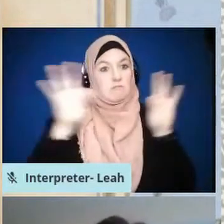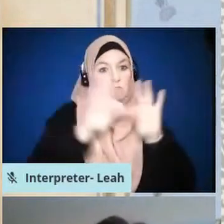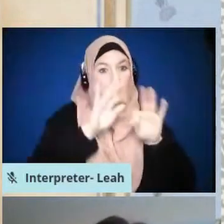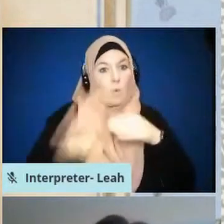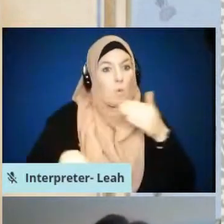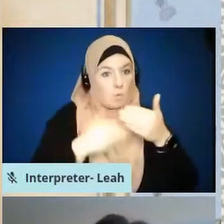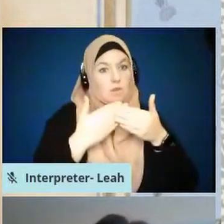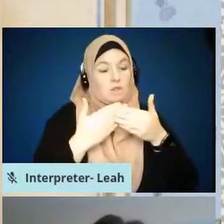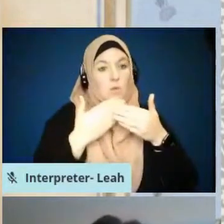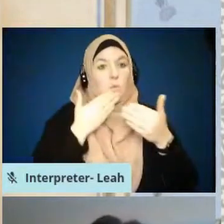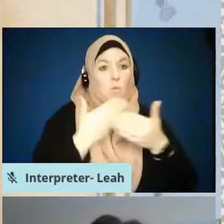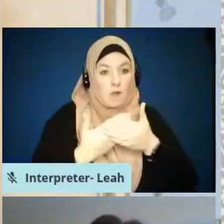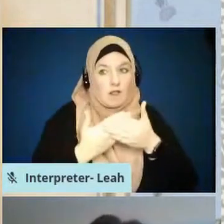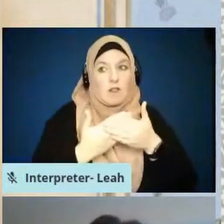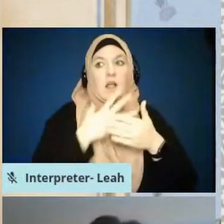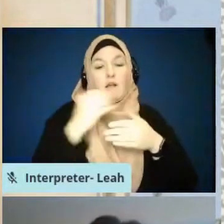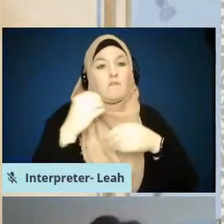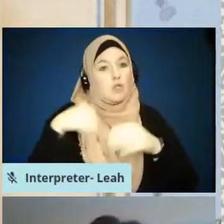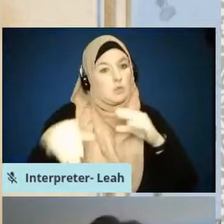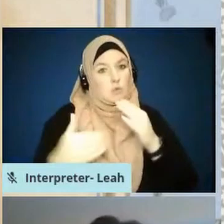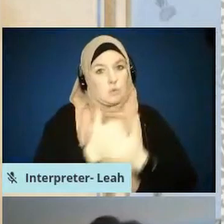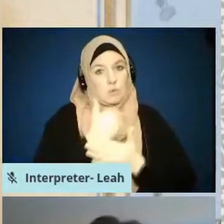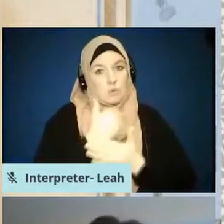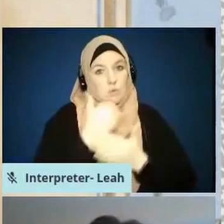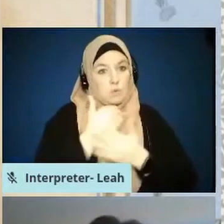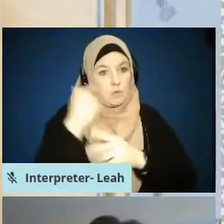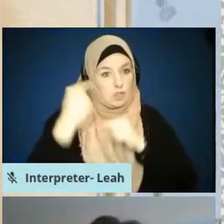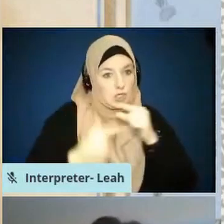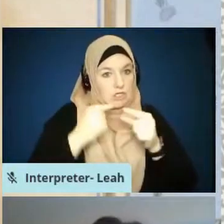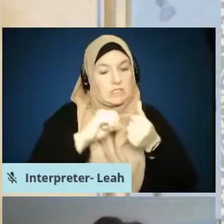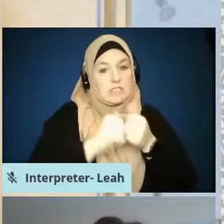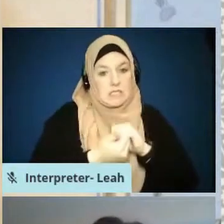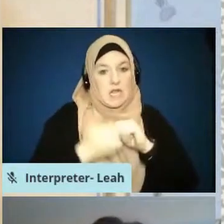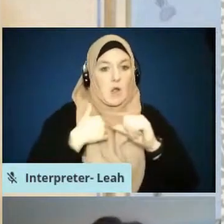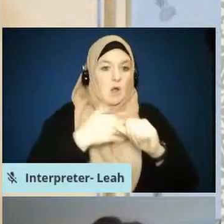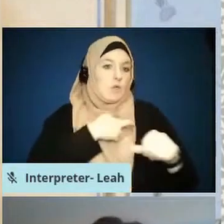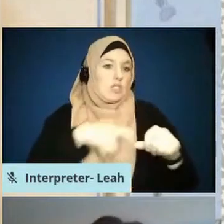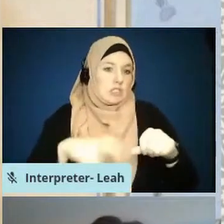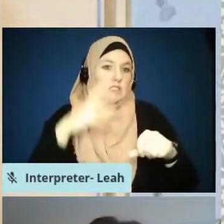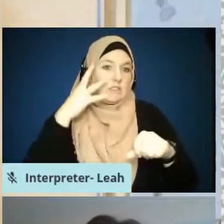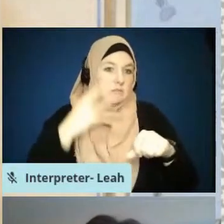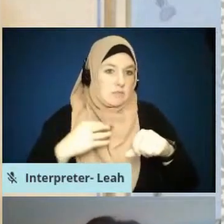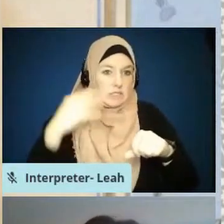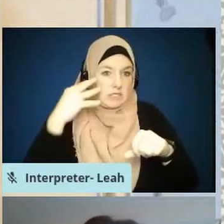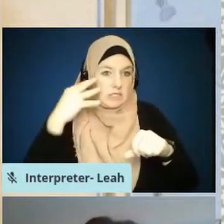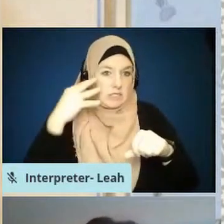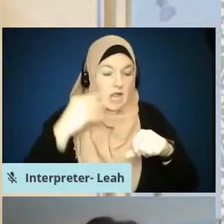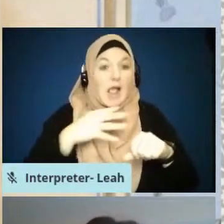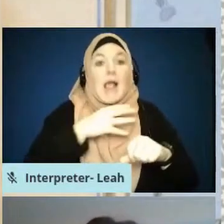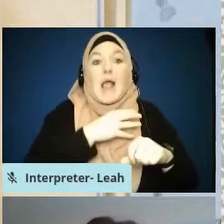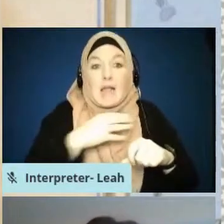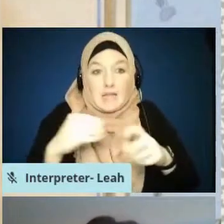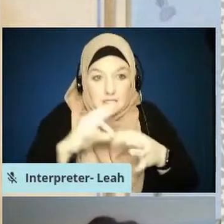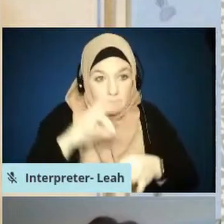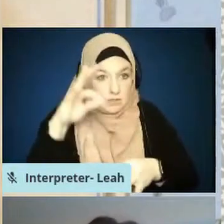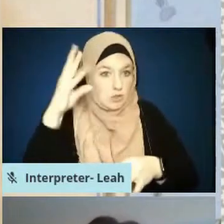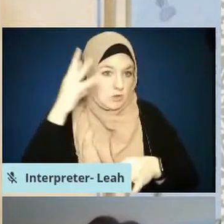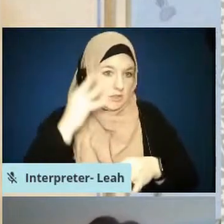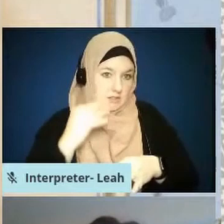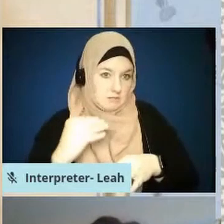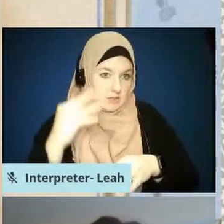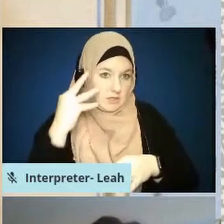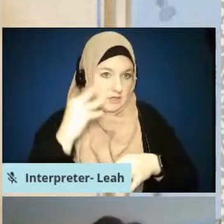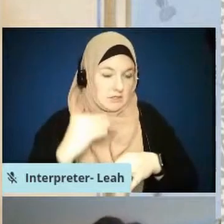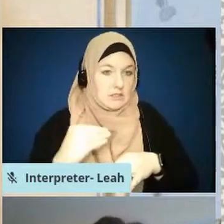holistic well-being of the new generations and how our religious and spiritual experiences